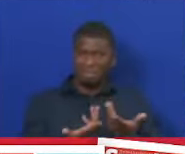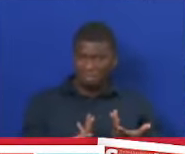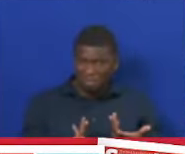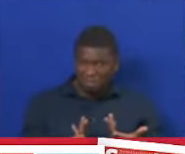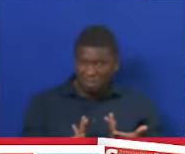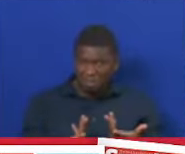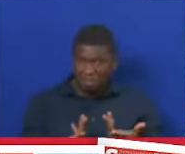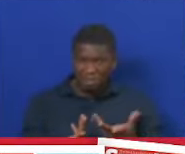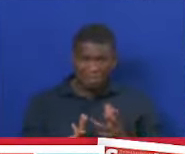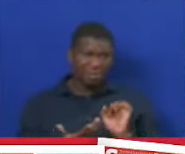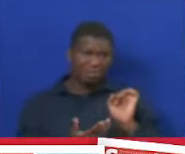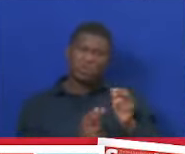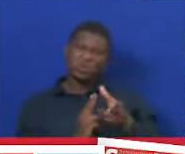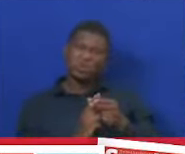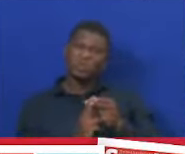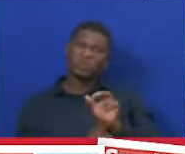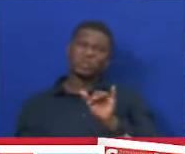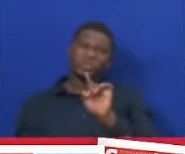that unit?